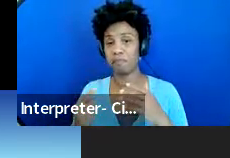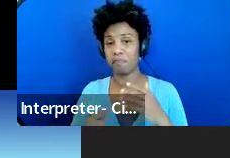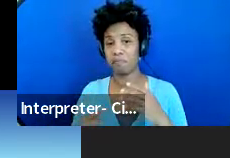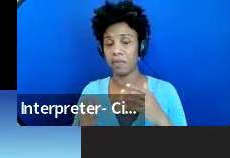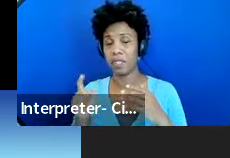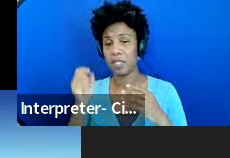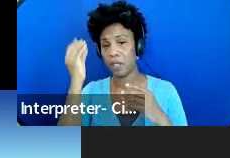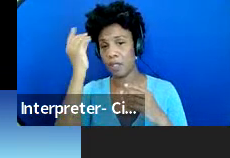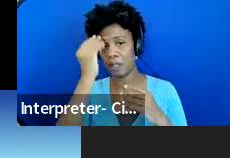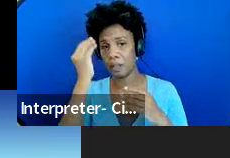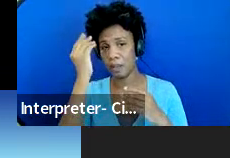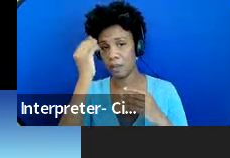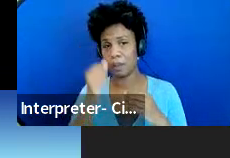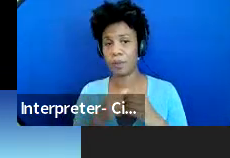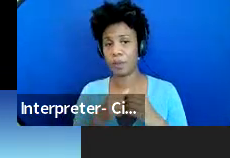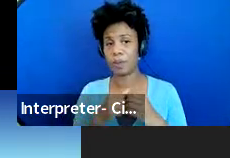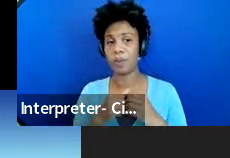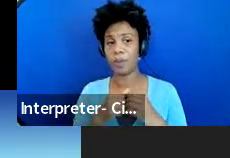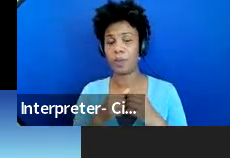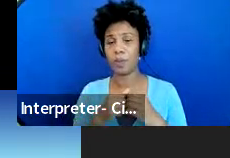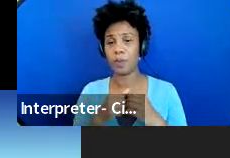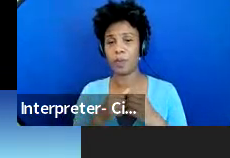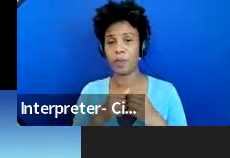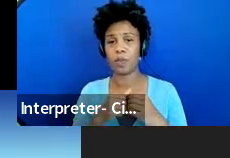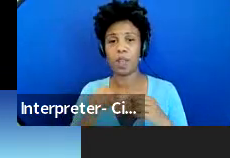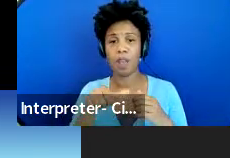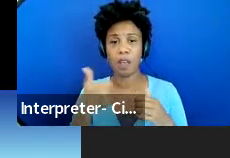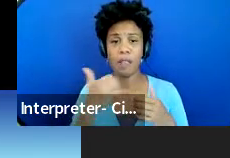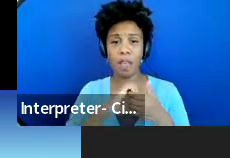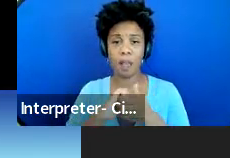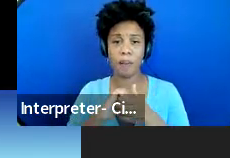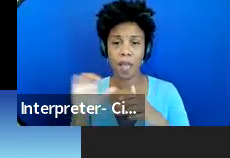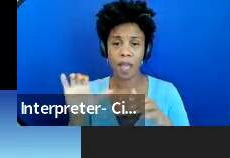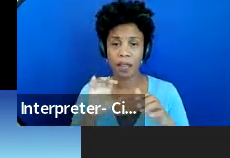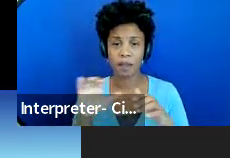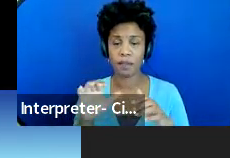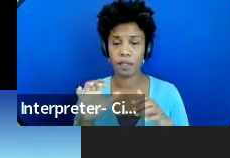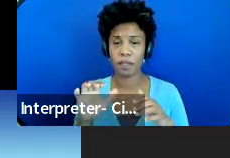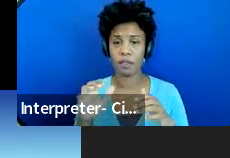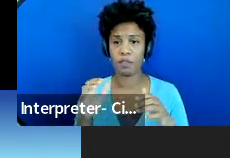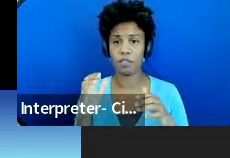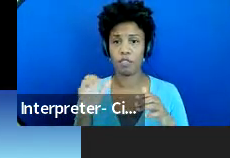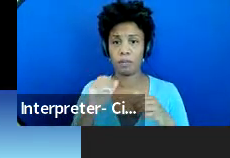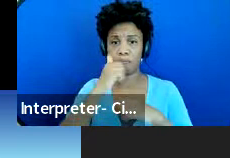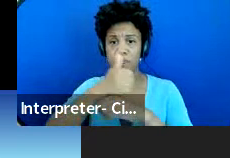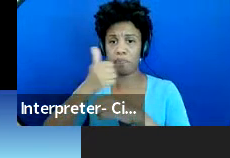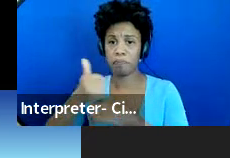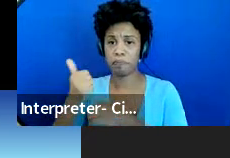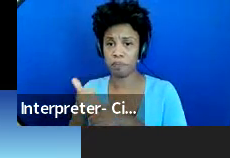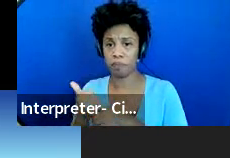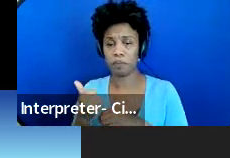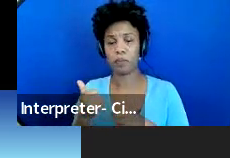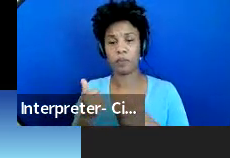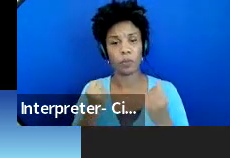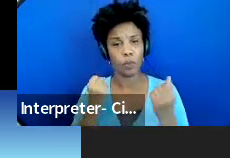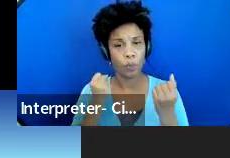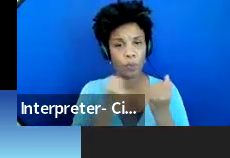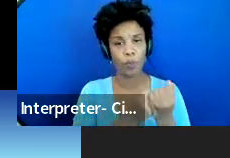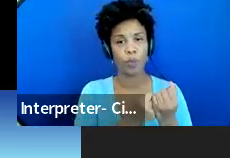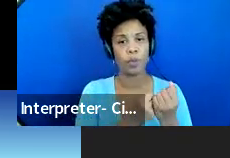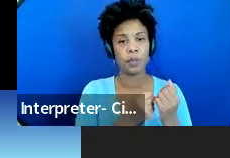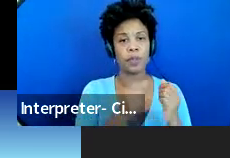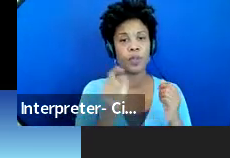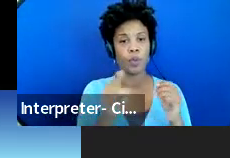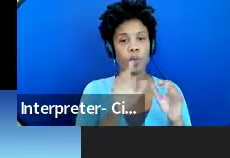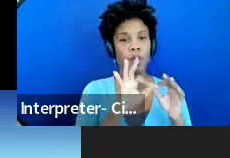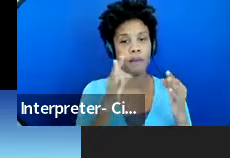important for other collaborative activities to be in place to be able to support families